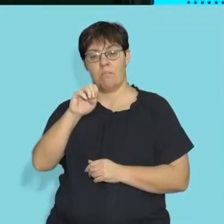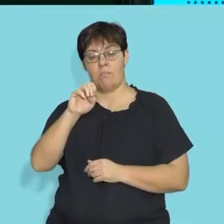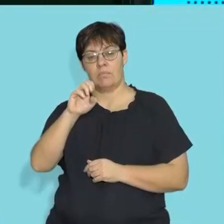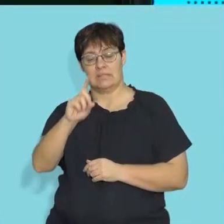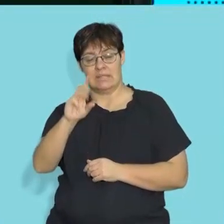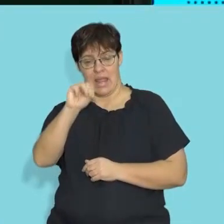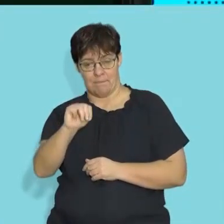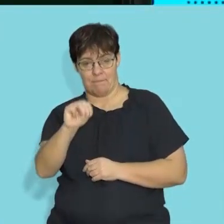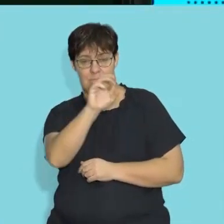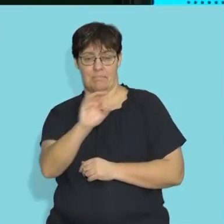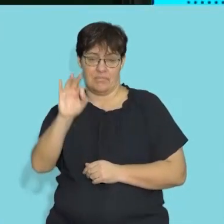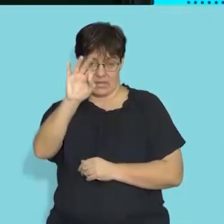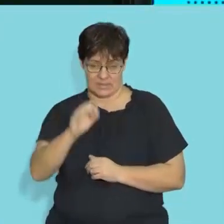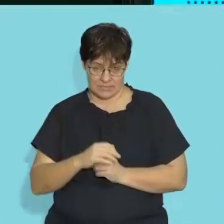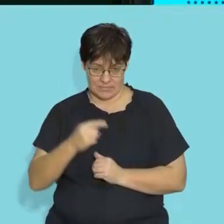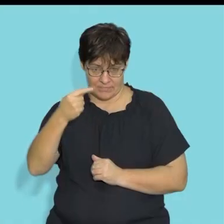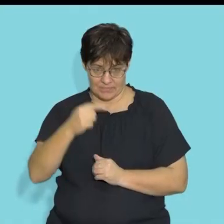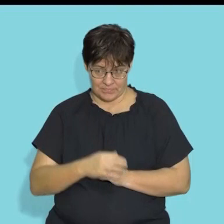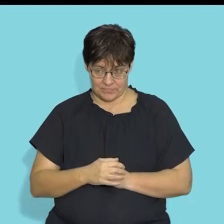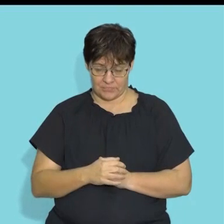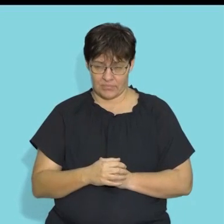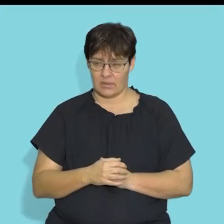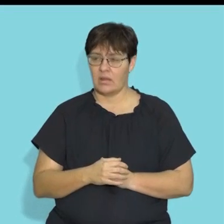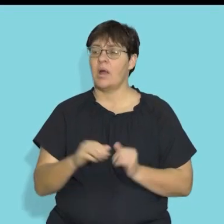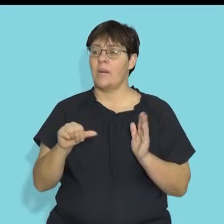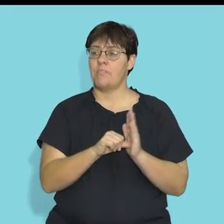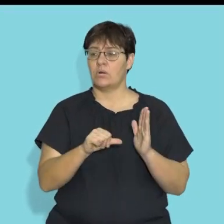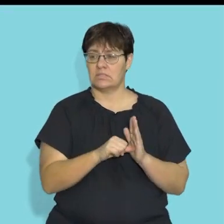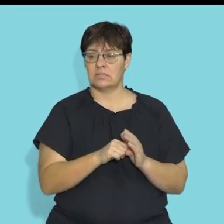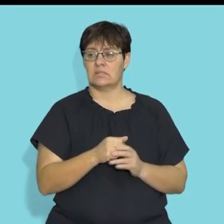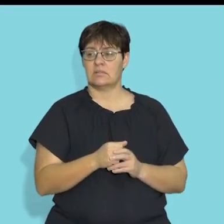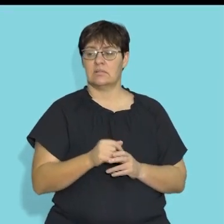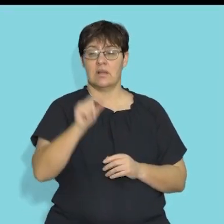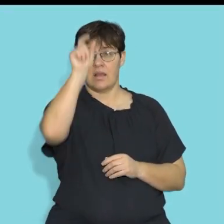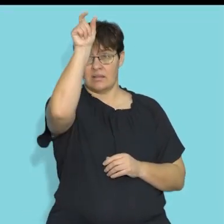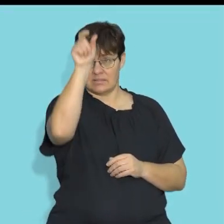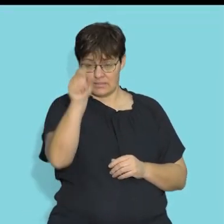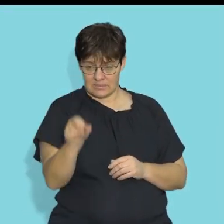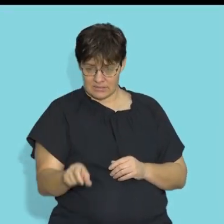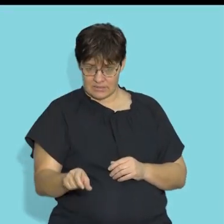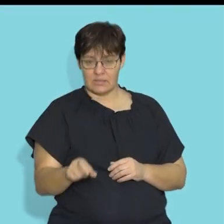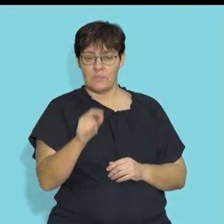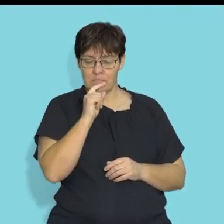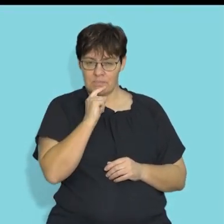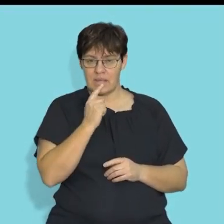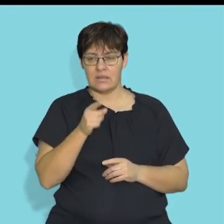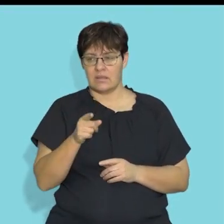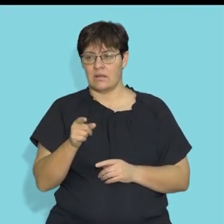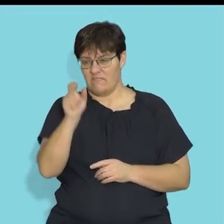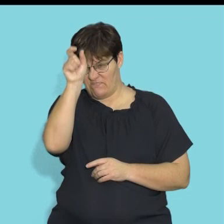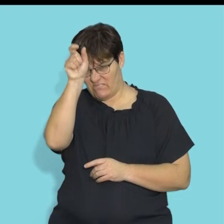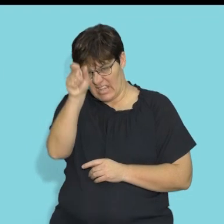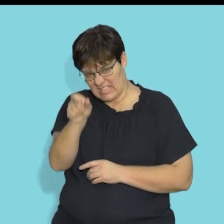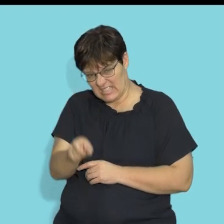decimeters cubed. Right, are we ready? What's very important is I want you to note this line here that's actually very